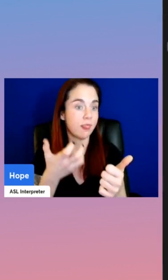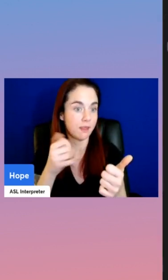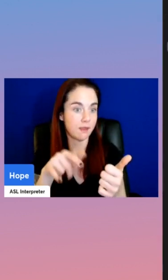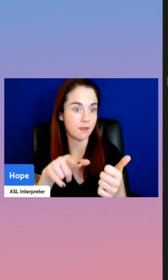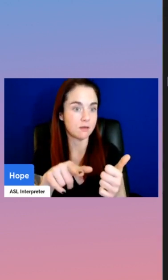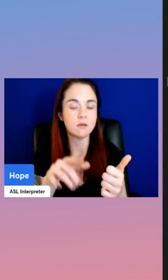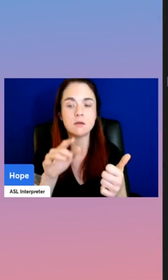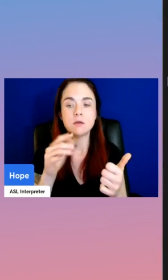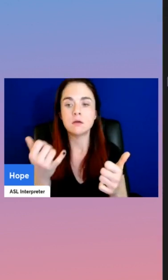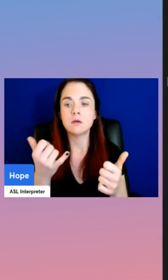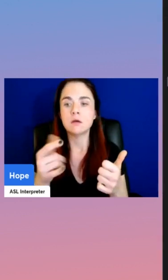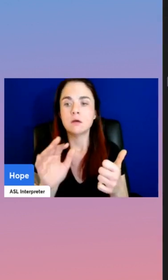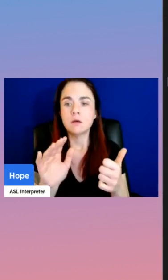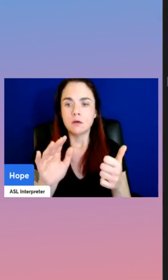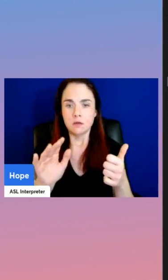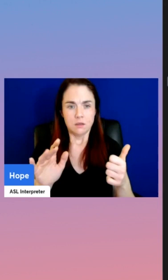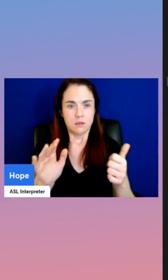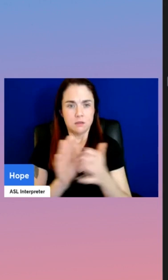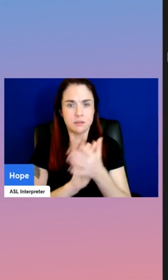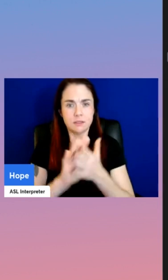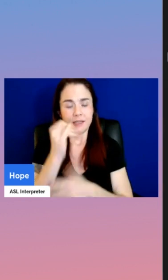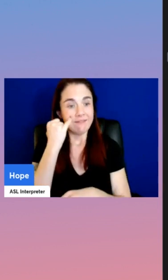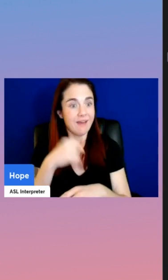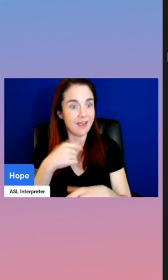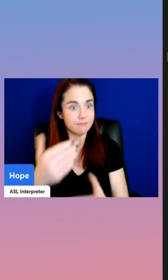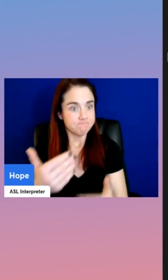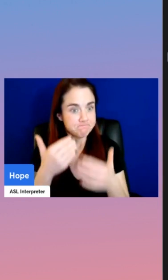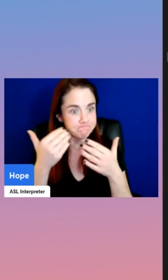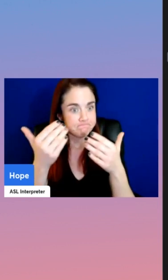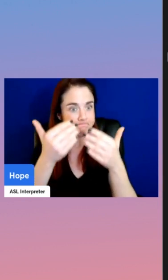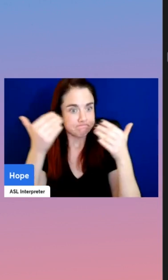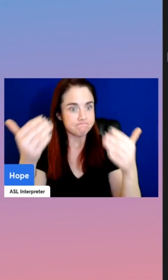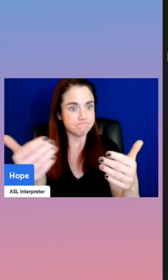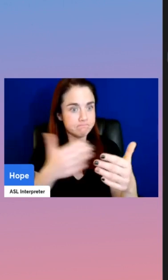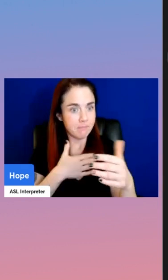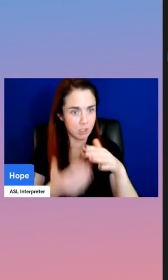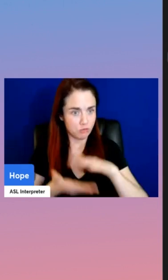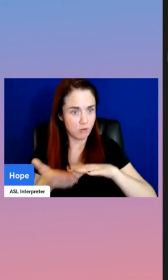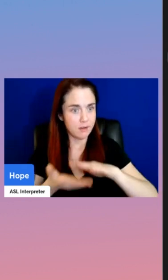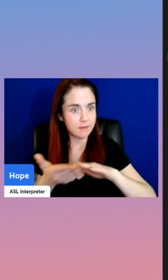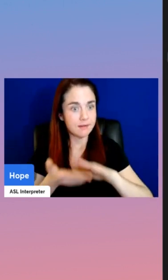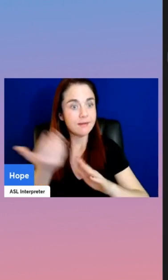if I execute my my run again,